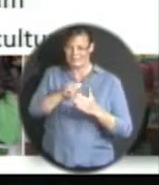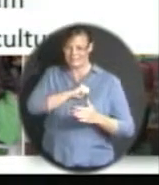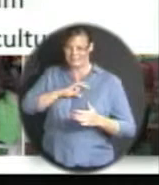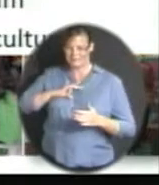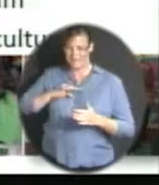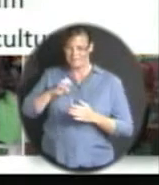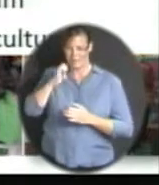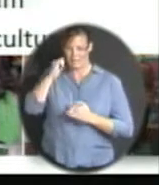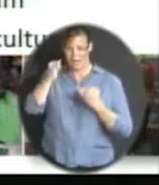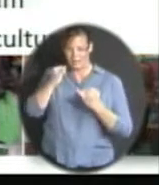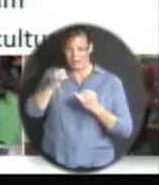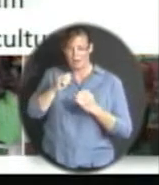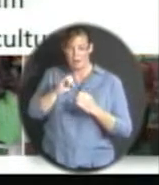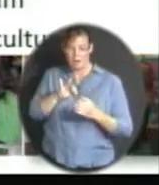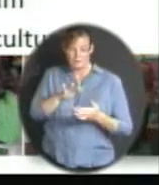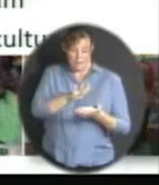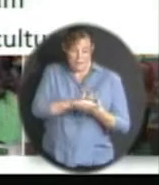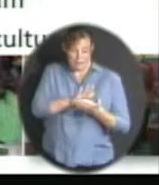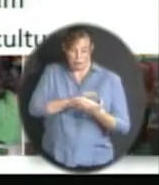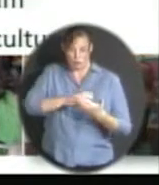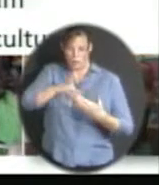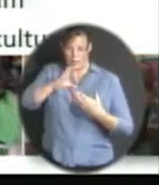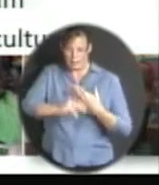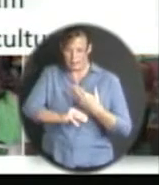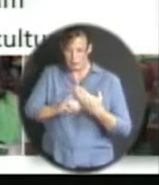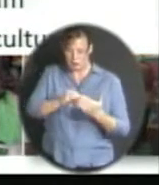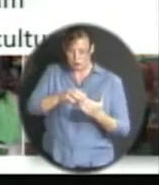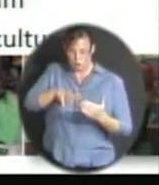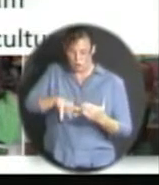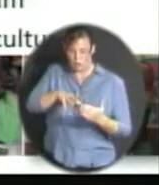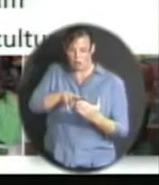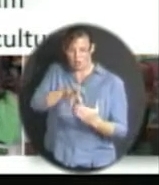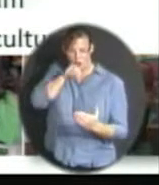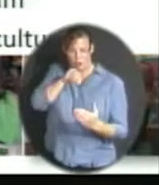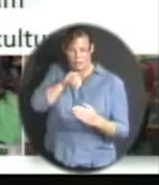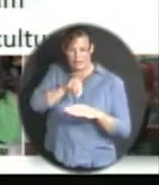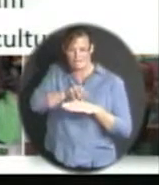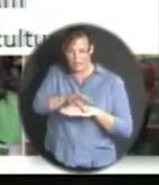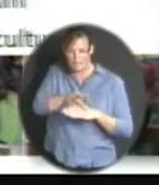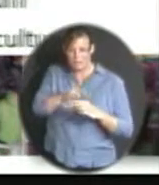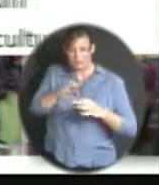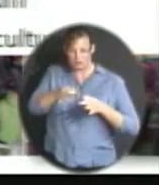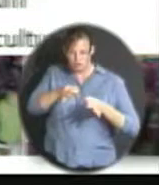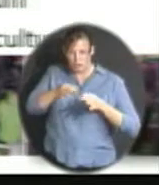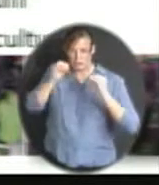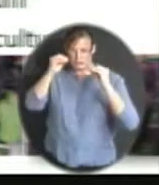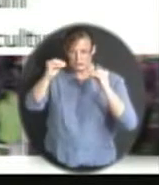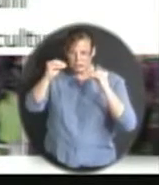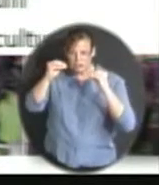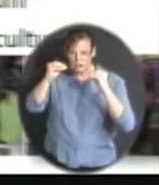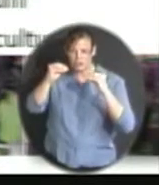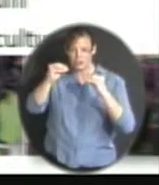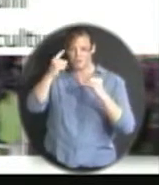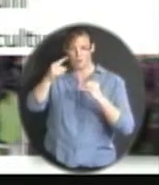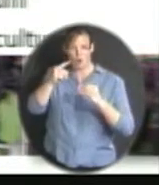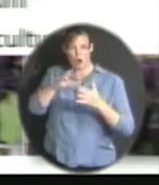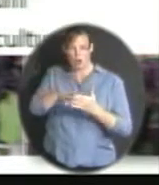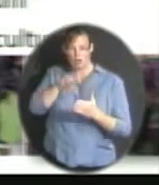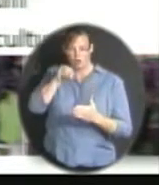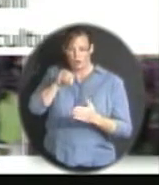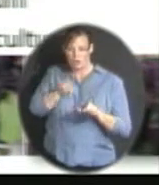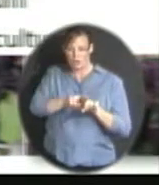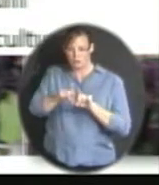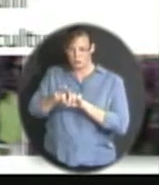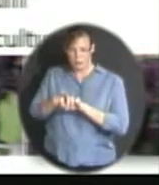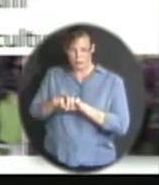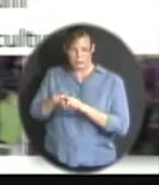whole idea of the academic curriculum, student learning, effective instruction, teaching for learning, as well